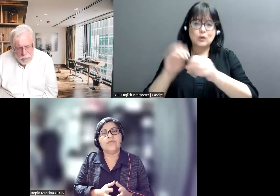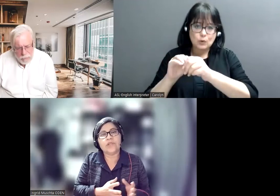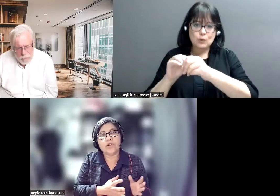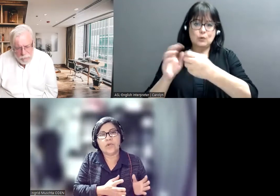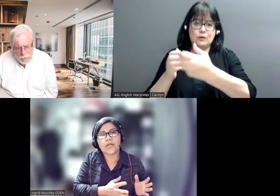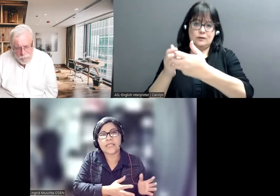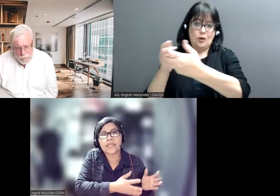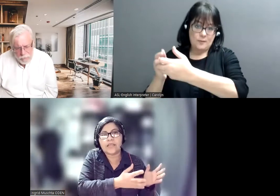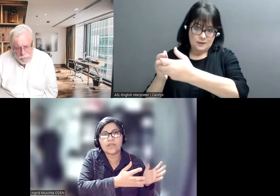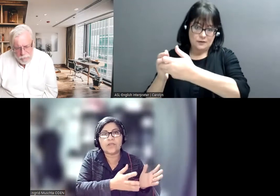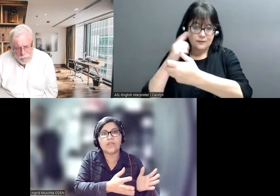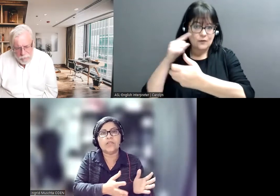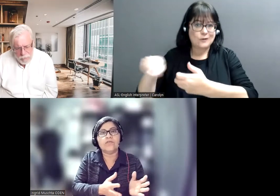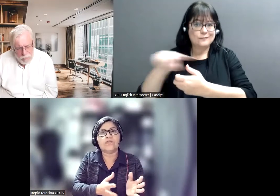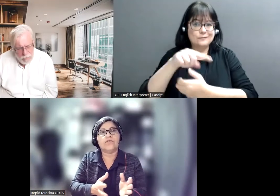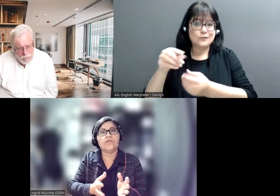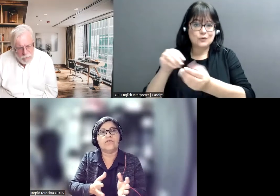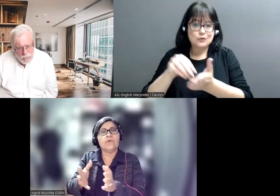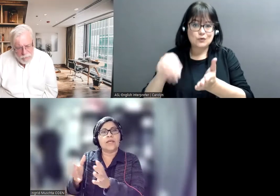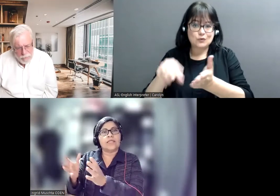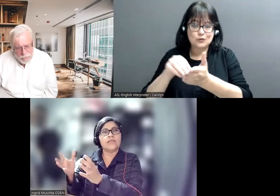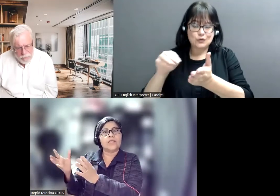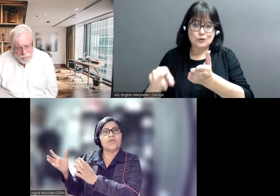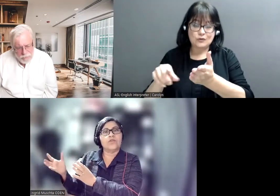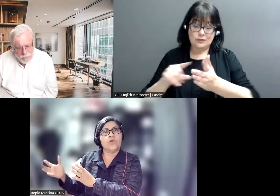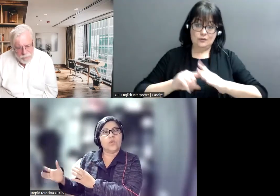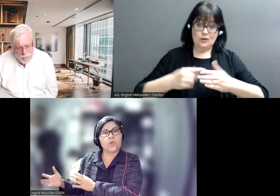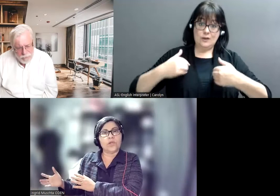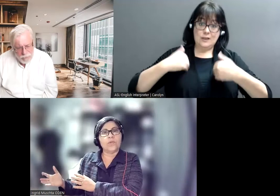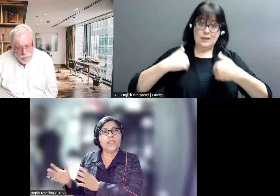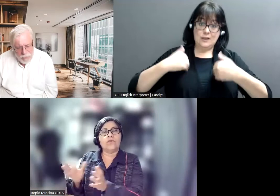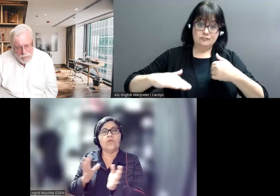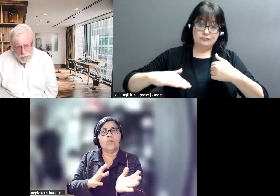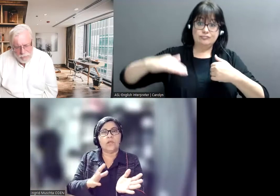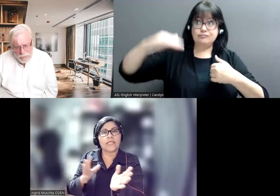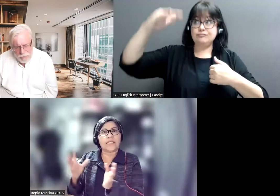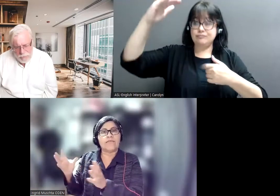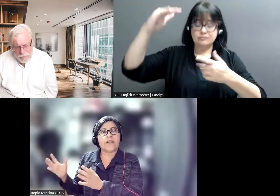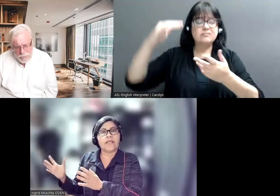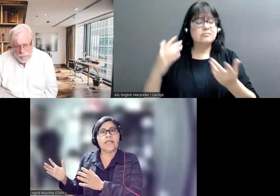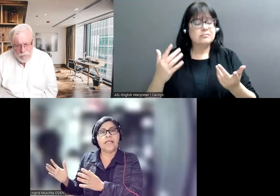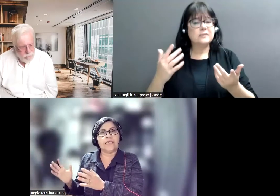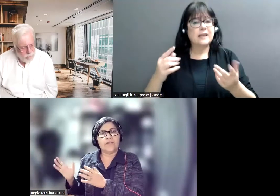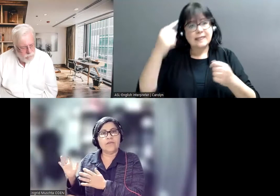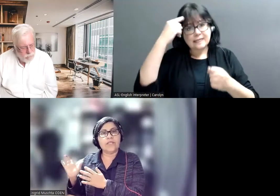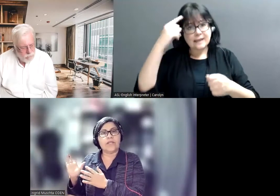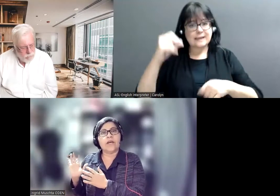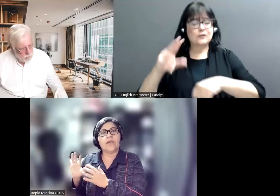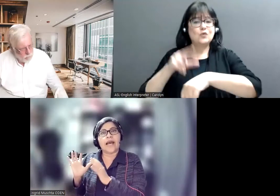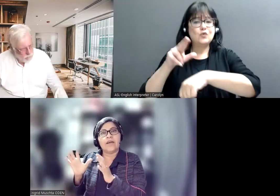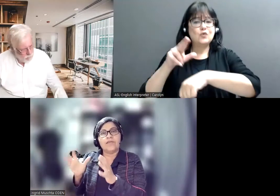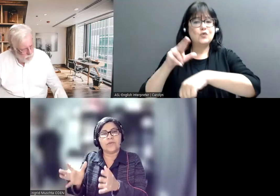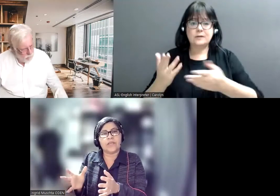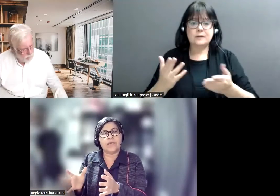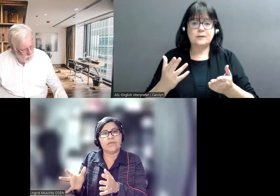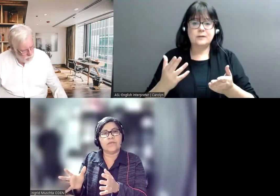So if we normalize that just continues through as they transition to work, we need to normalize that fact that students are coming